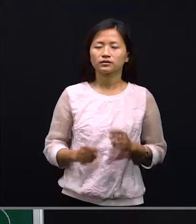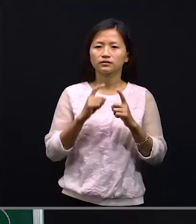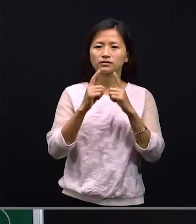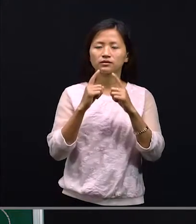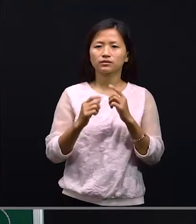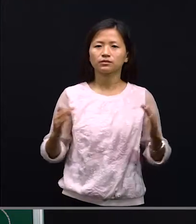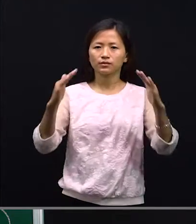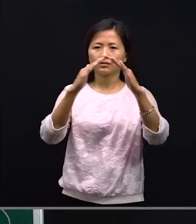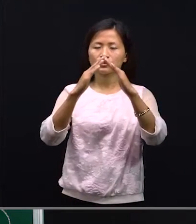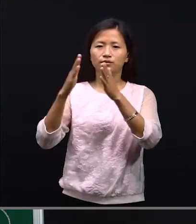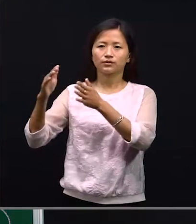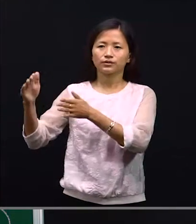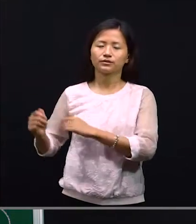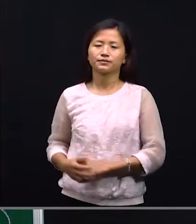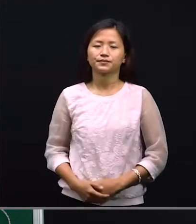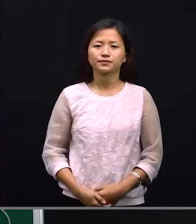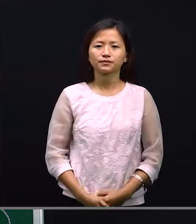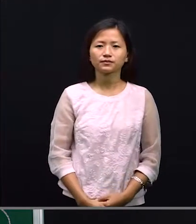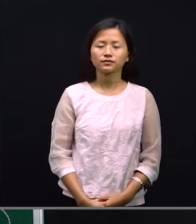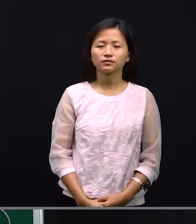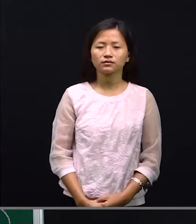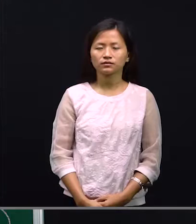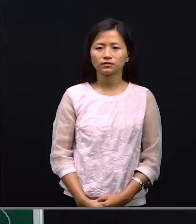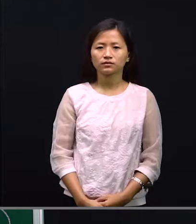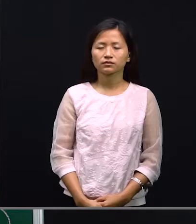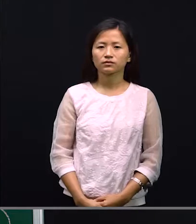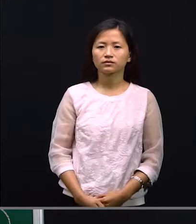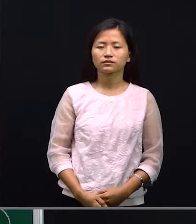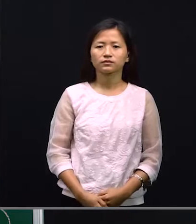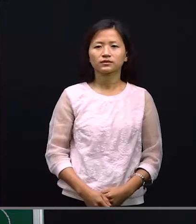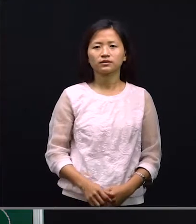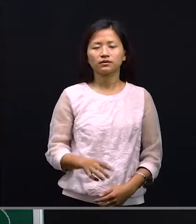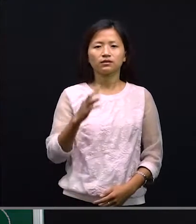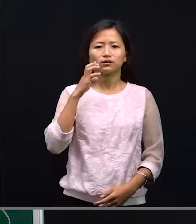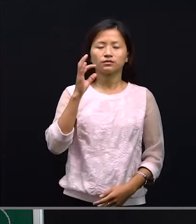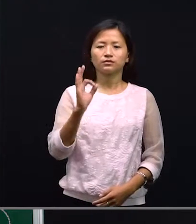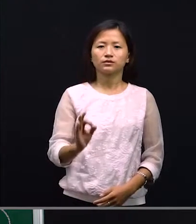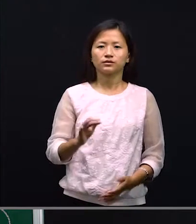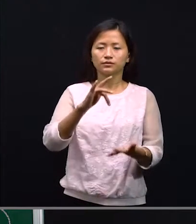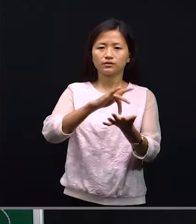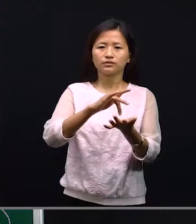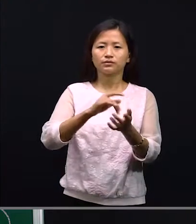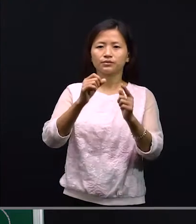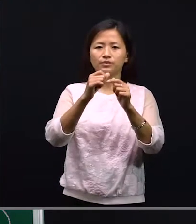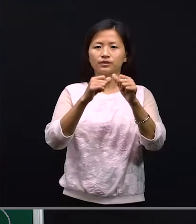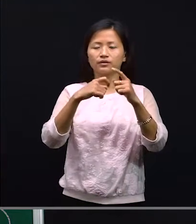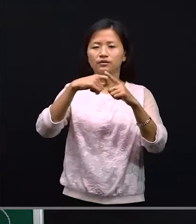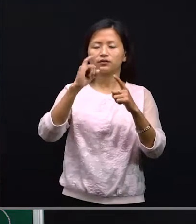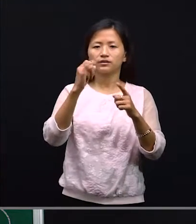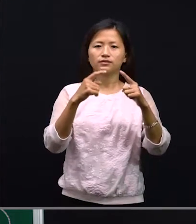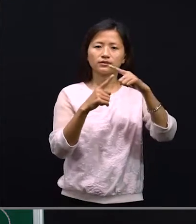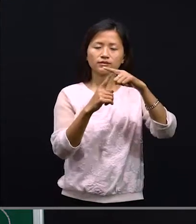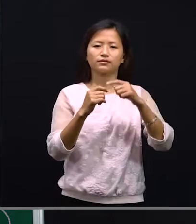the mountain ranges. All right, so here another important place in this Patkai mountain range is